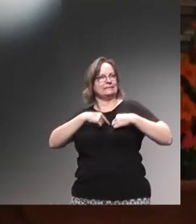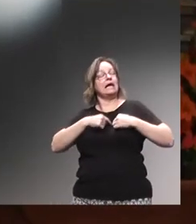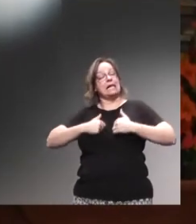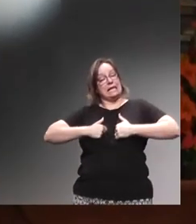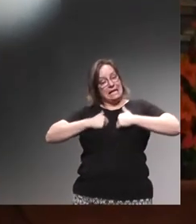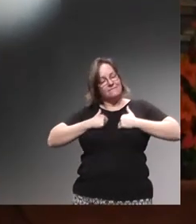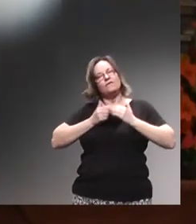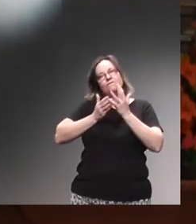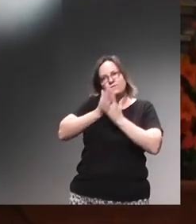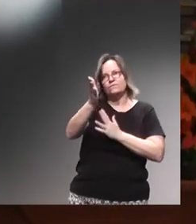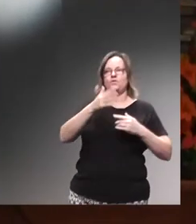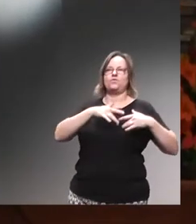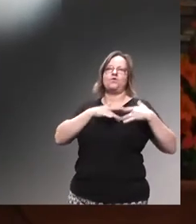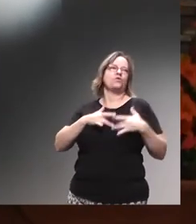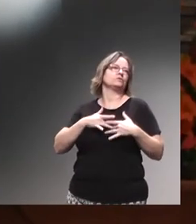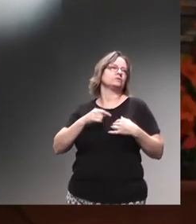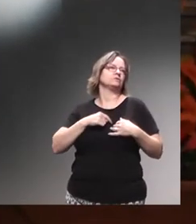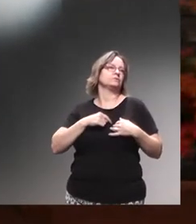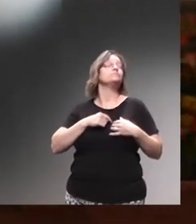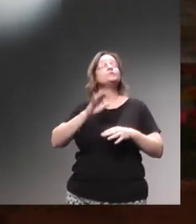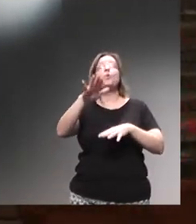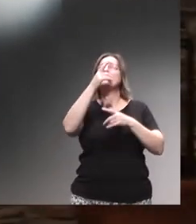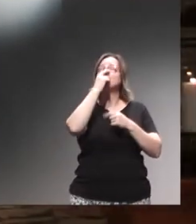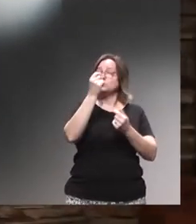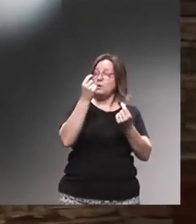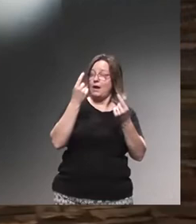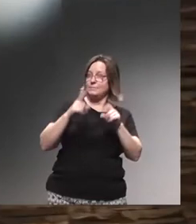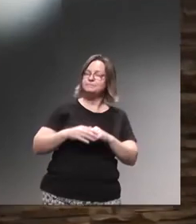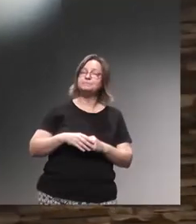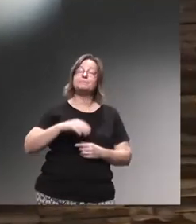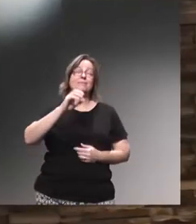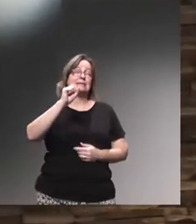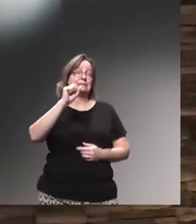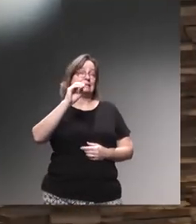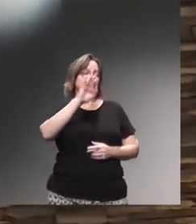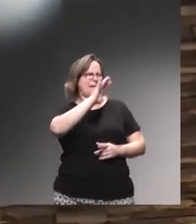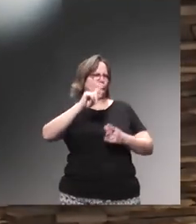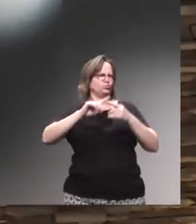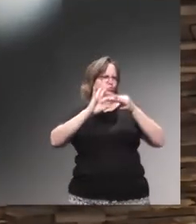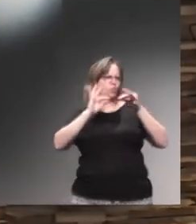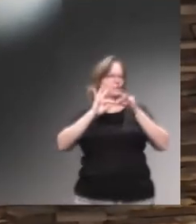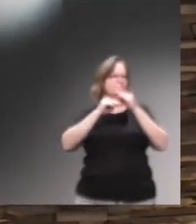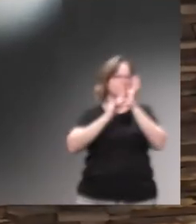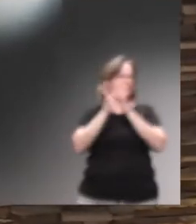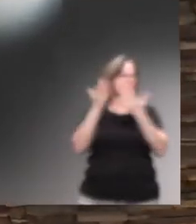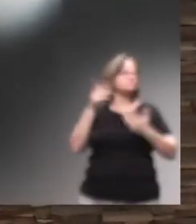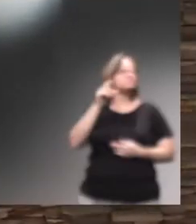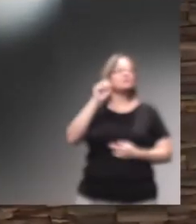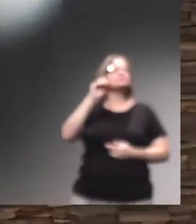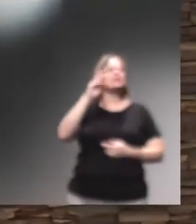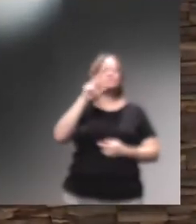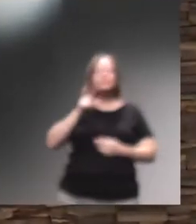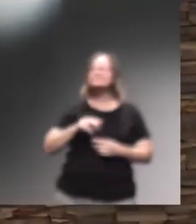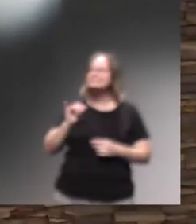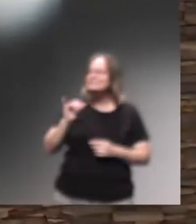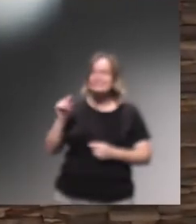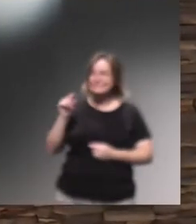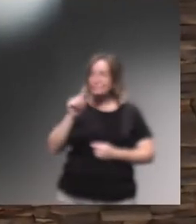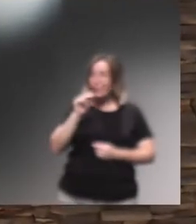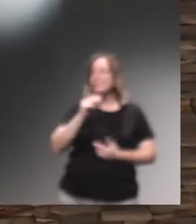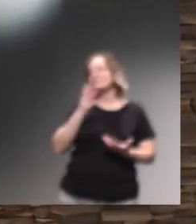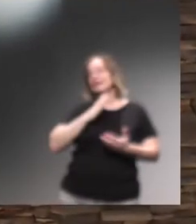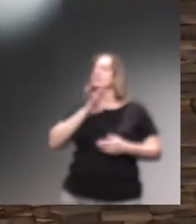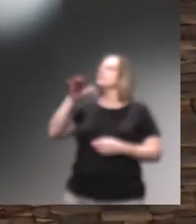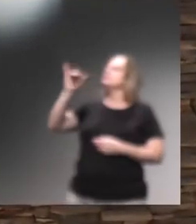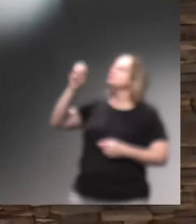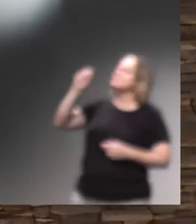interestingly enough, Samuel says, okay, fine, it's not one of these men. And he asks Jesse, do you have any other children? And